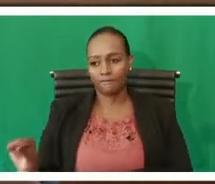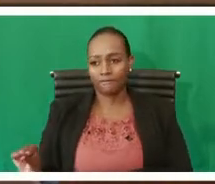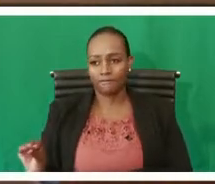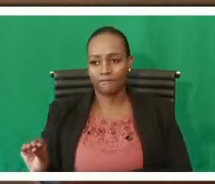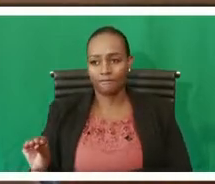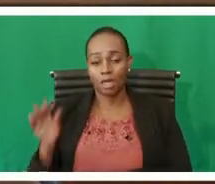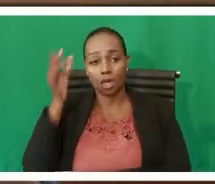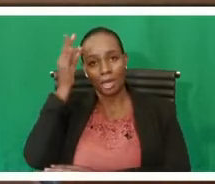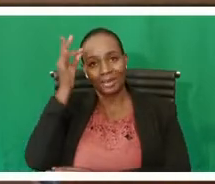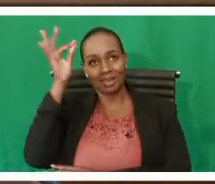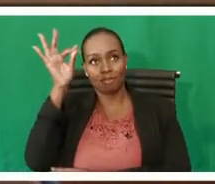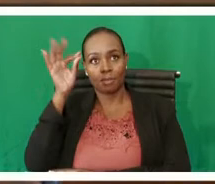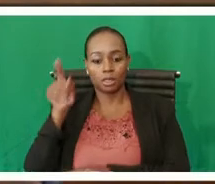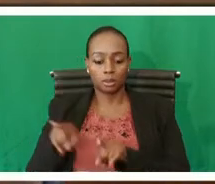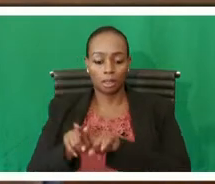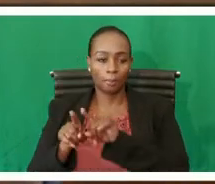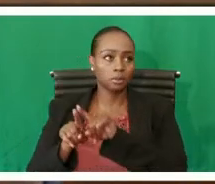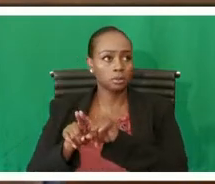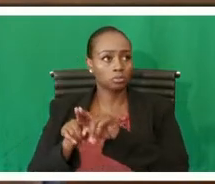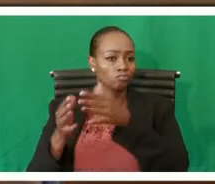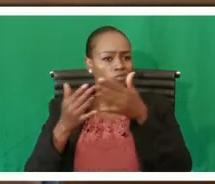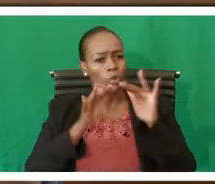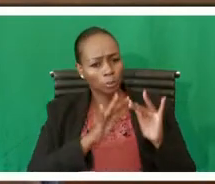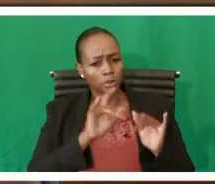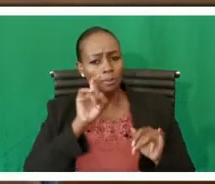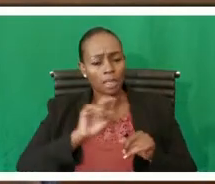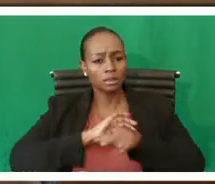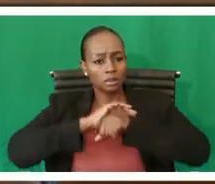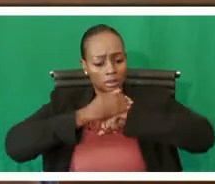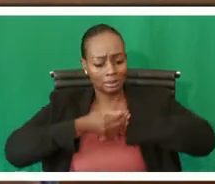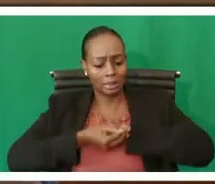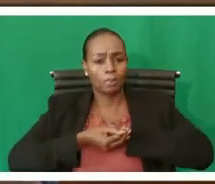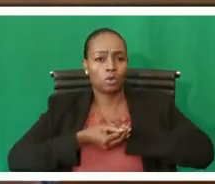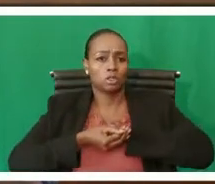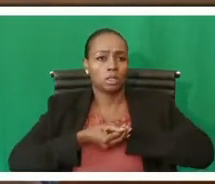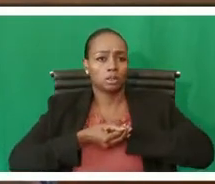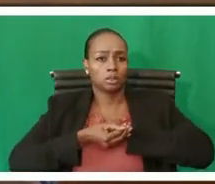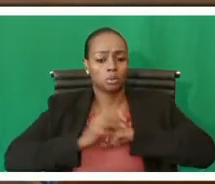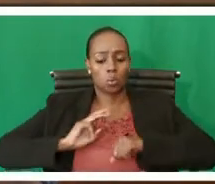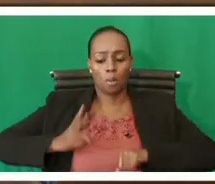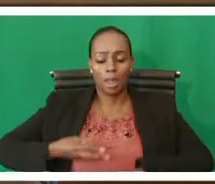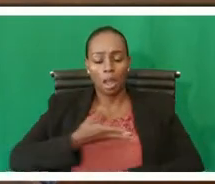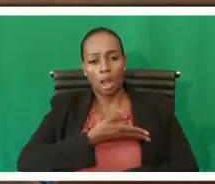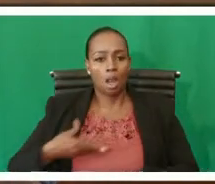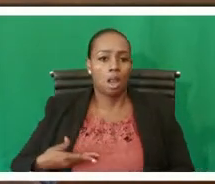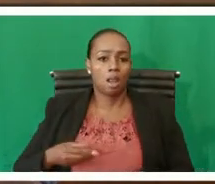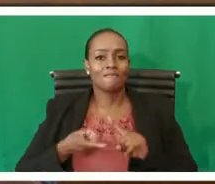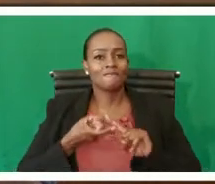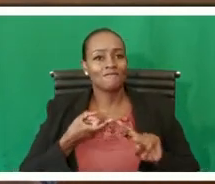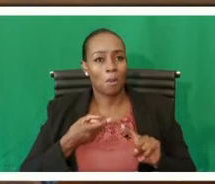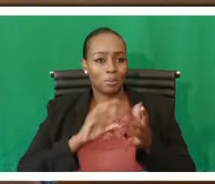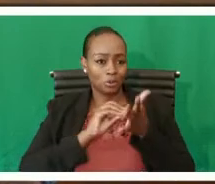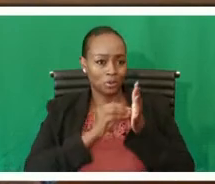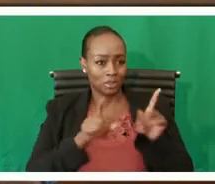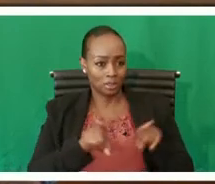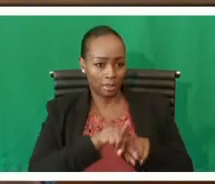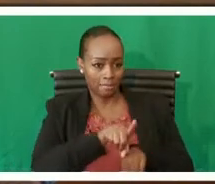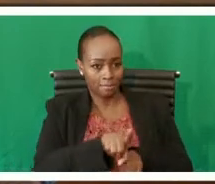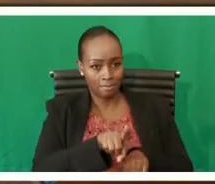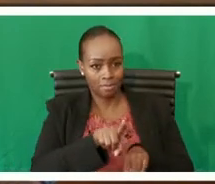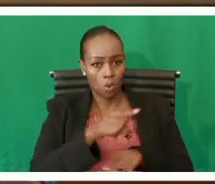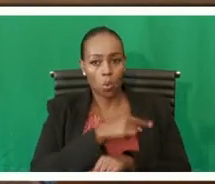mmuso le setšhaba ba lokela ho sireletsa bomme le bana ho dikuta tsena tse